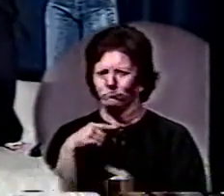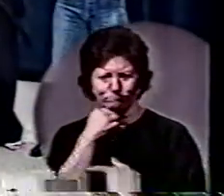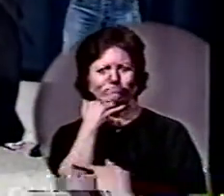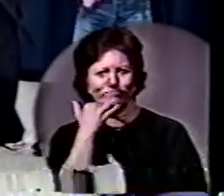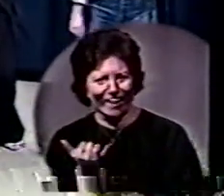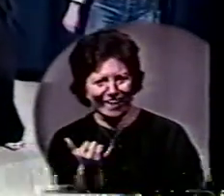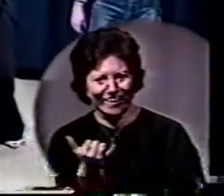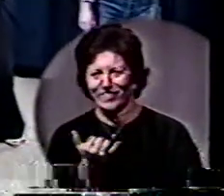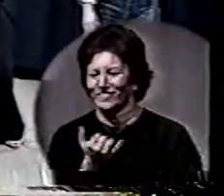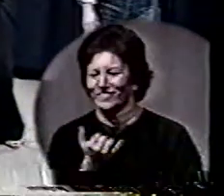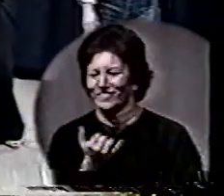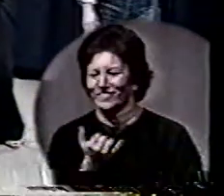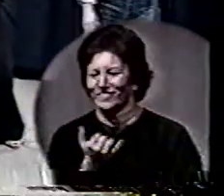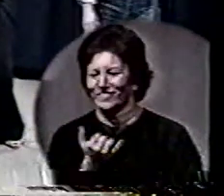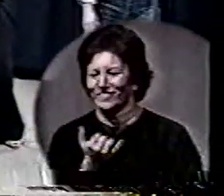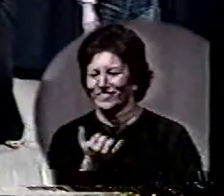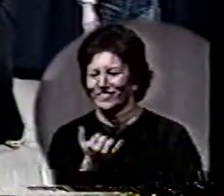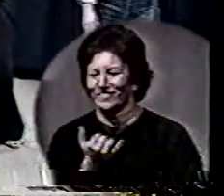You're going to do that. When